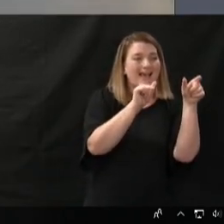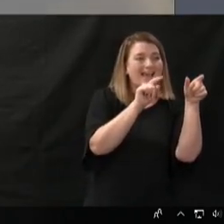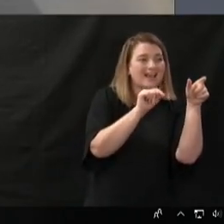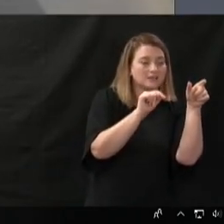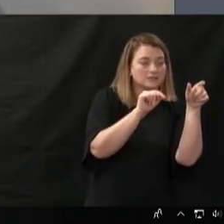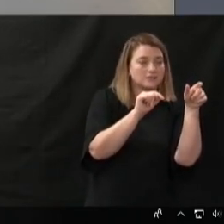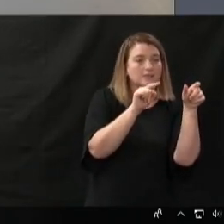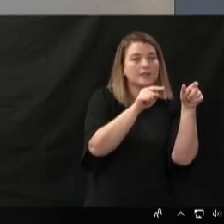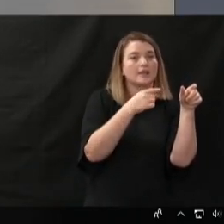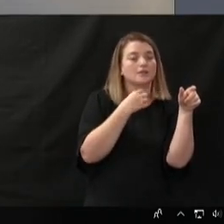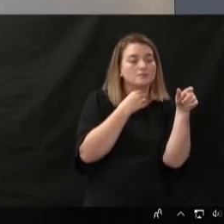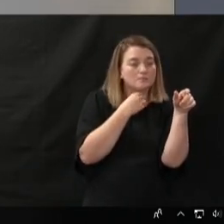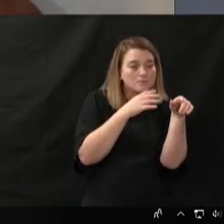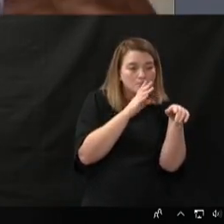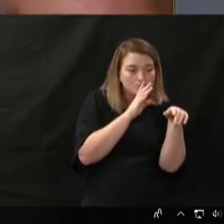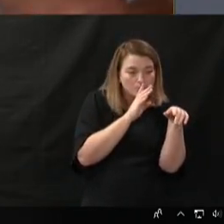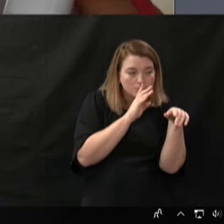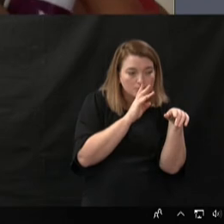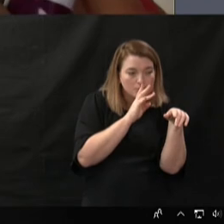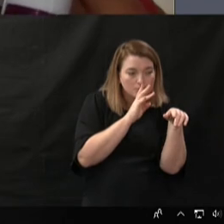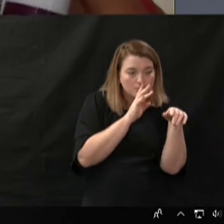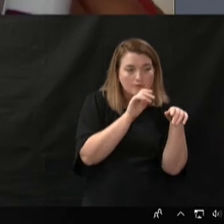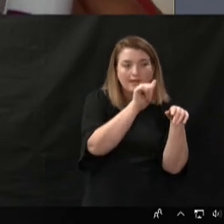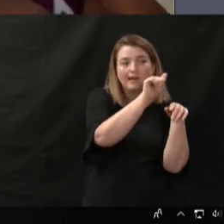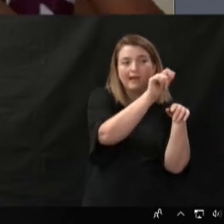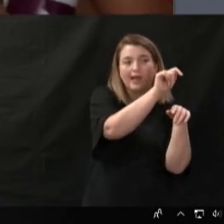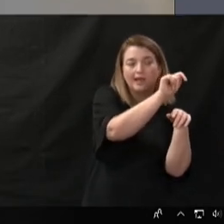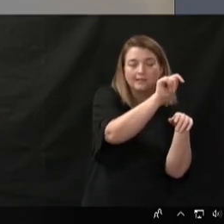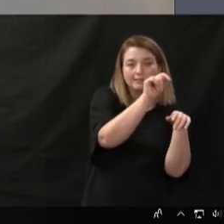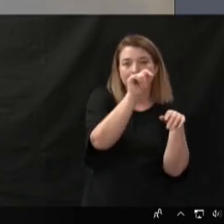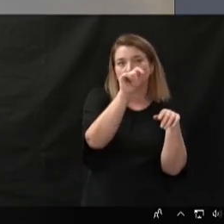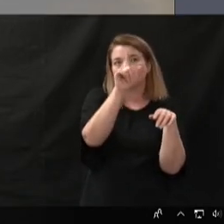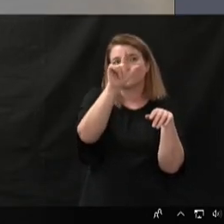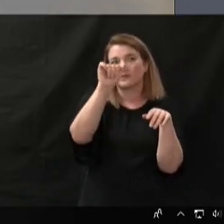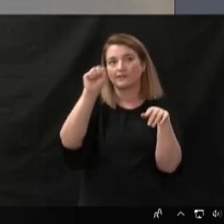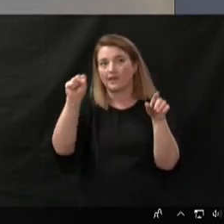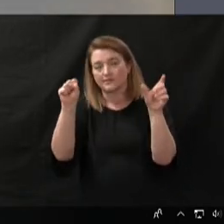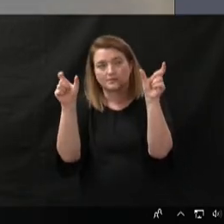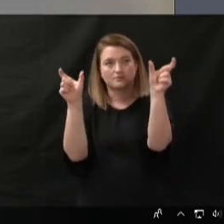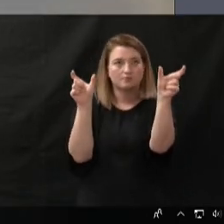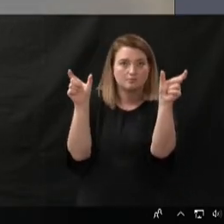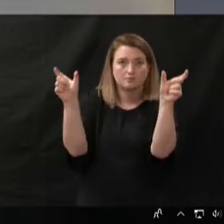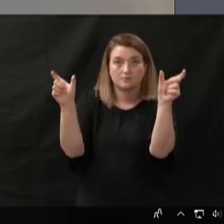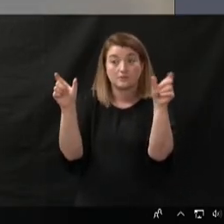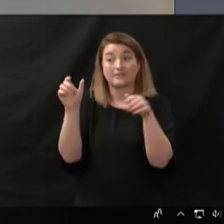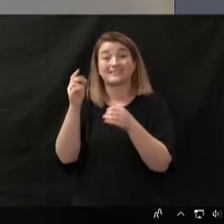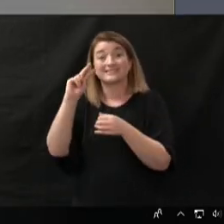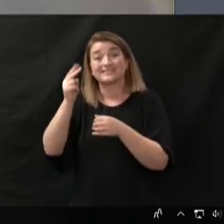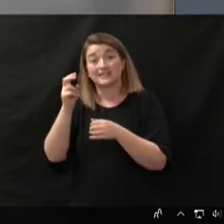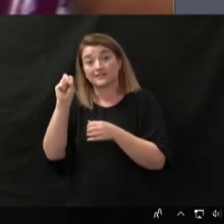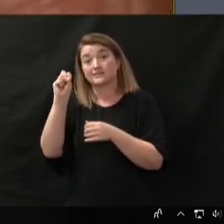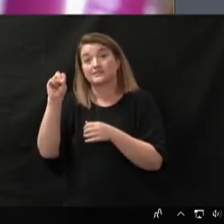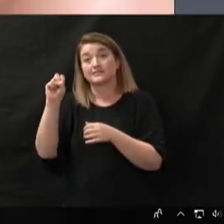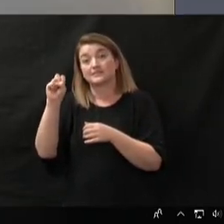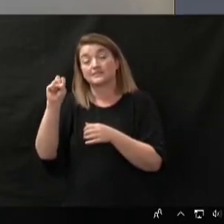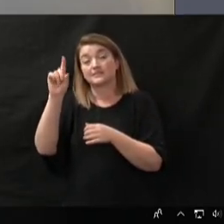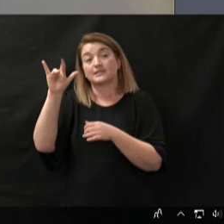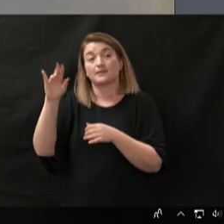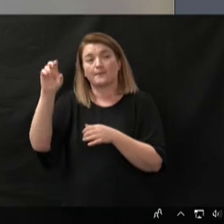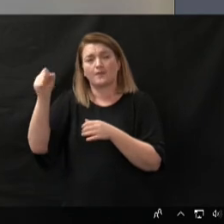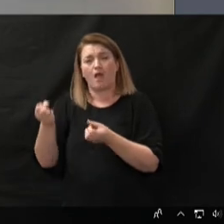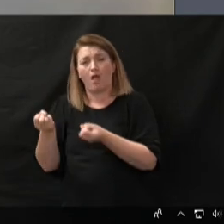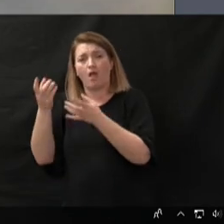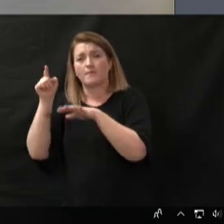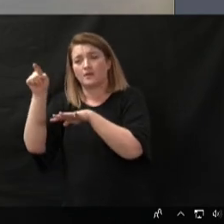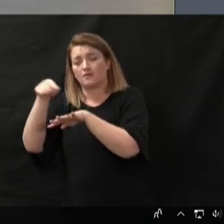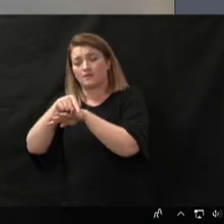the word again. It's atlas or whatever. Okay, finger spell the second syllable. Then write it in and let's